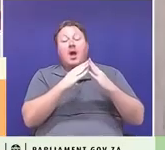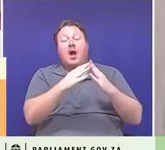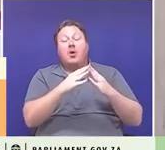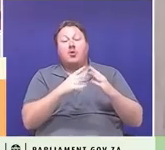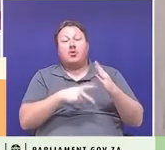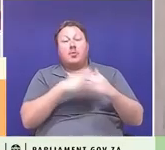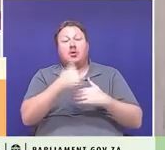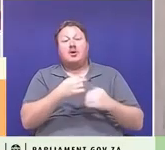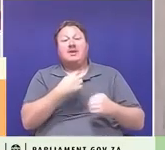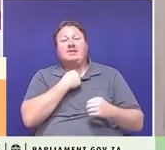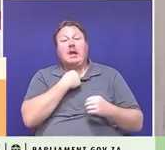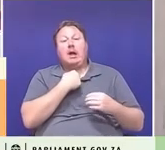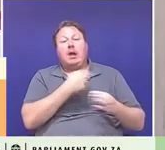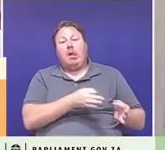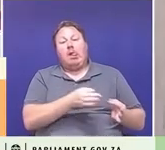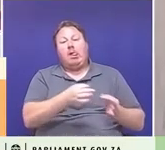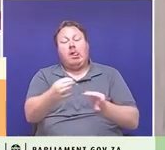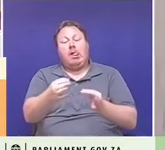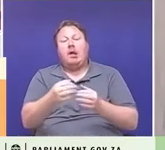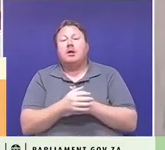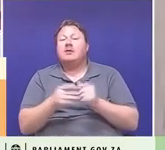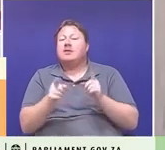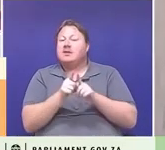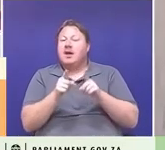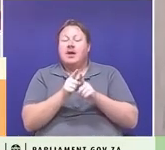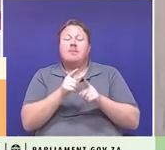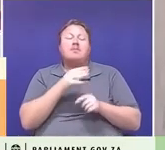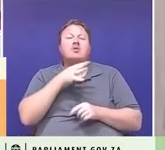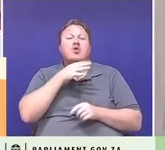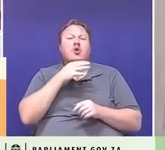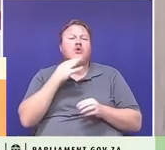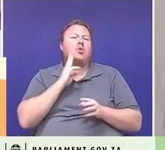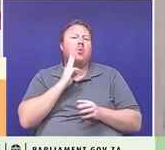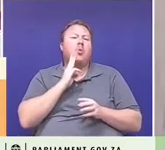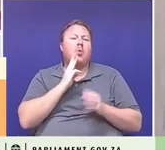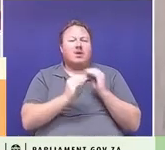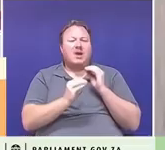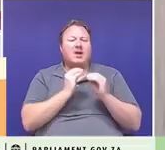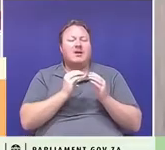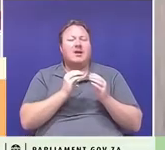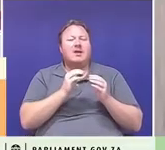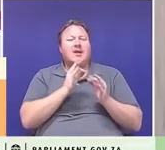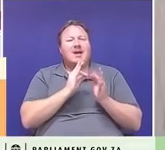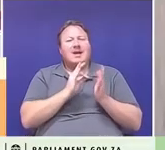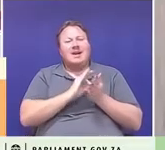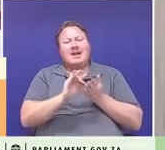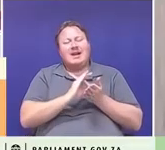and non-functional wastewater treatment plants continue to undermine service delivery.